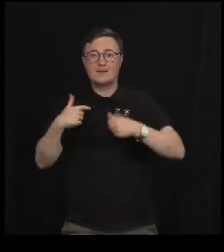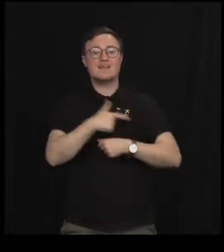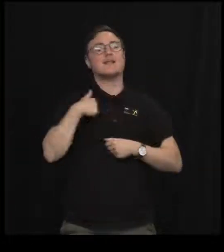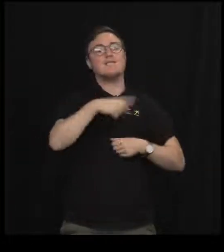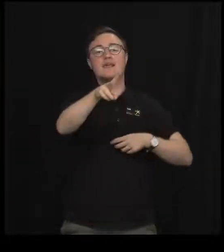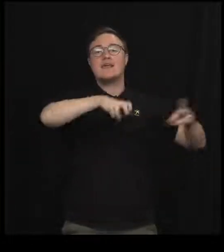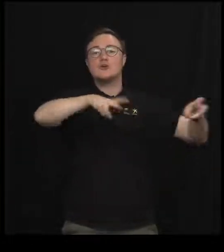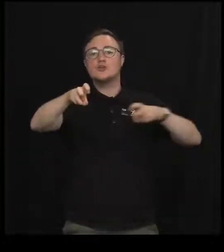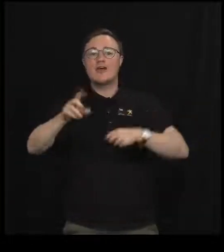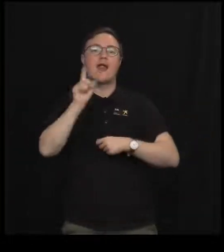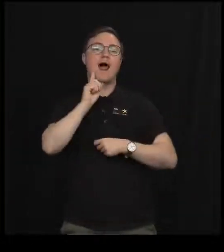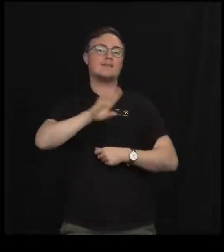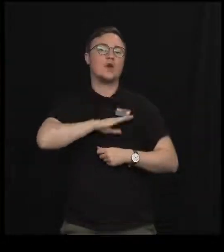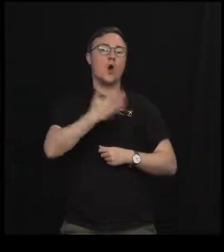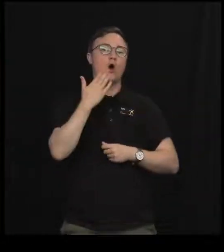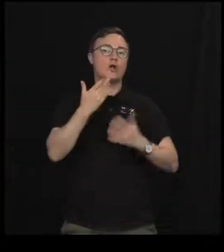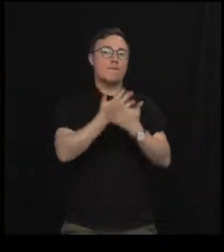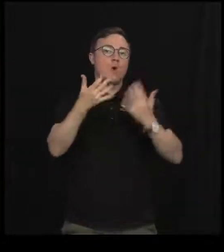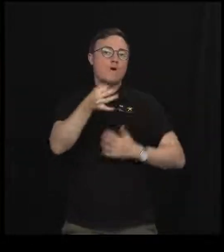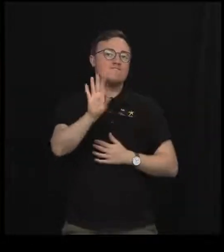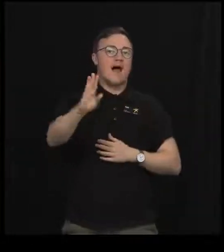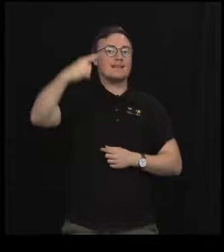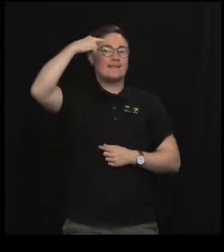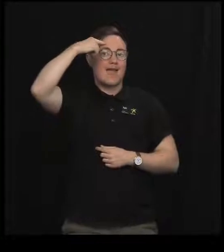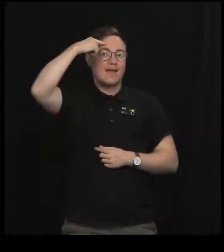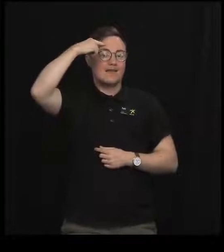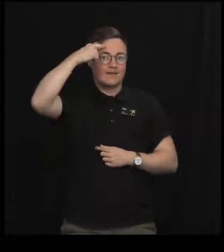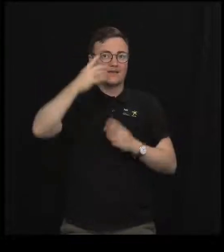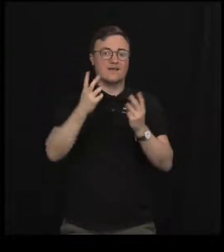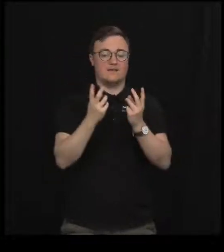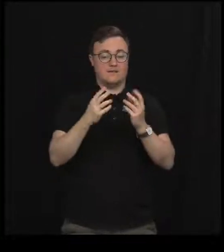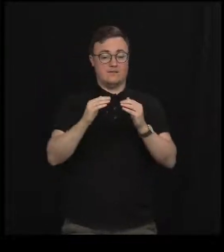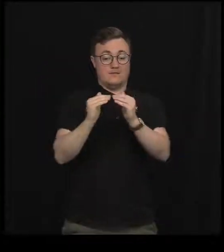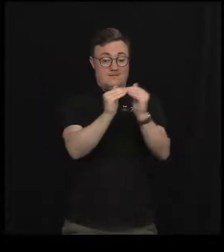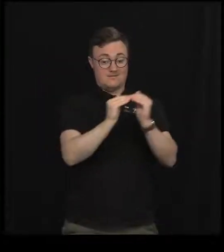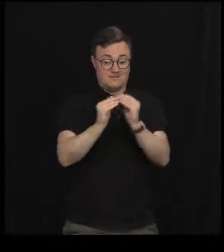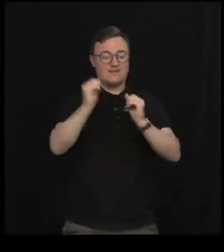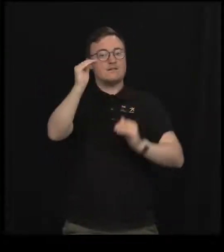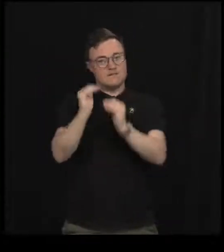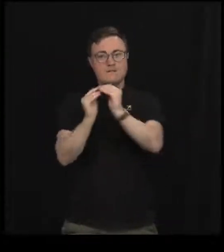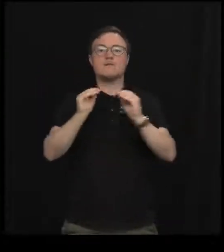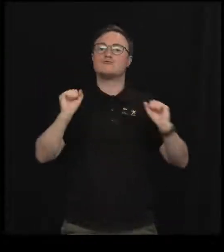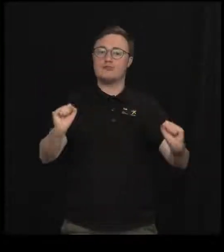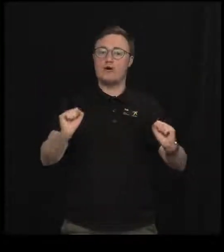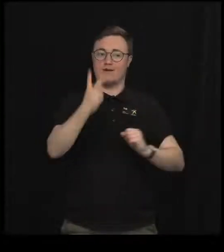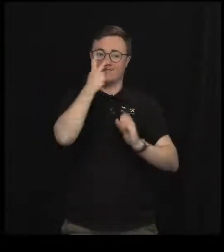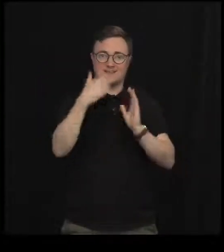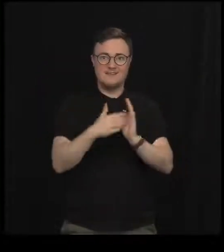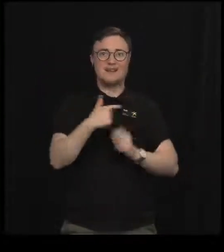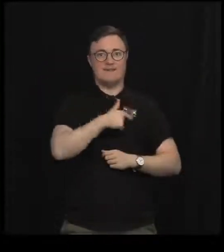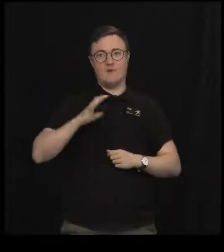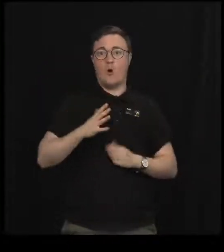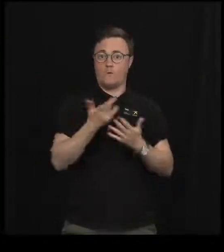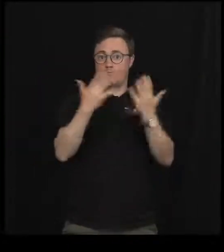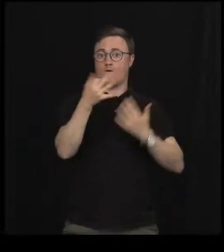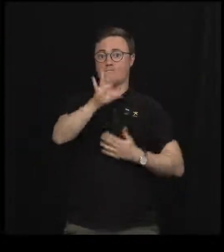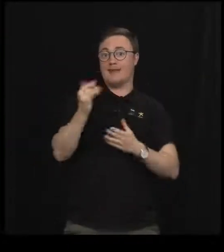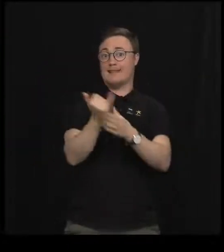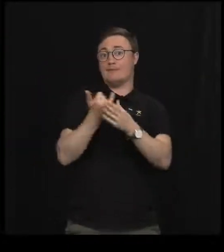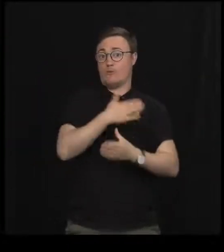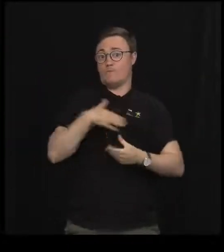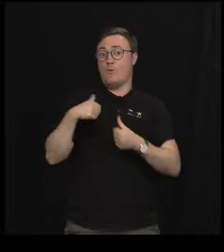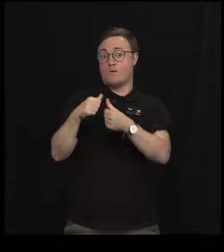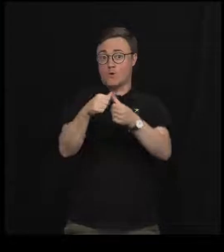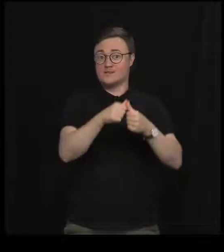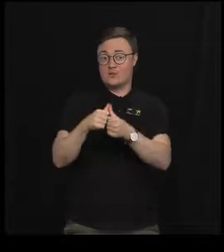that we disperse now has a DEI, diversity, equity, inclusion component to it. So we have to make sure we address and do it. I fully agree with you. We need to